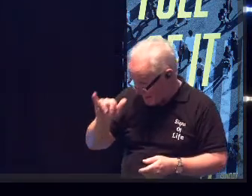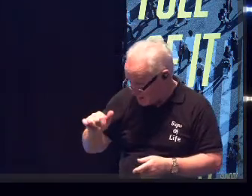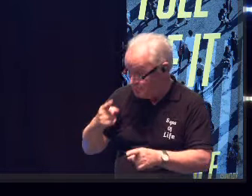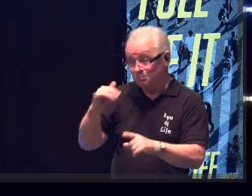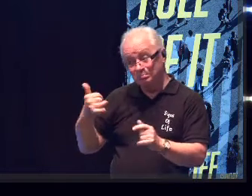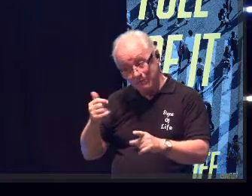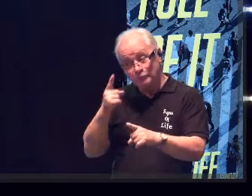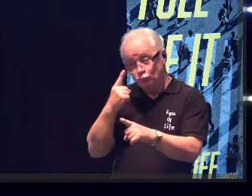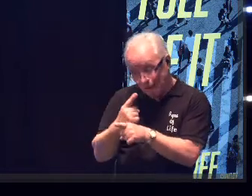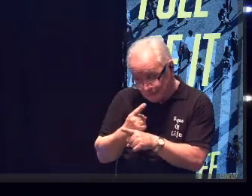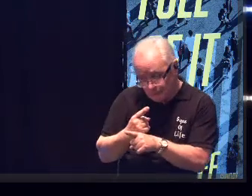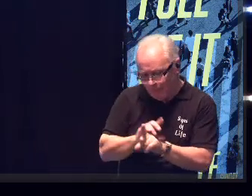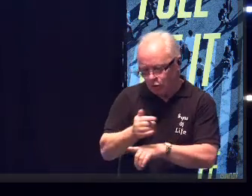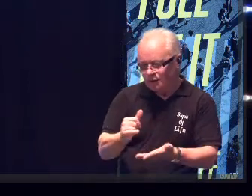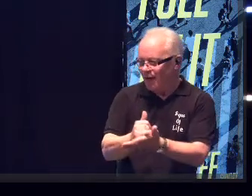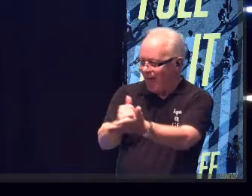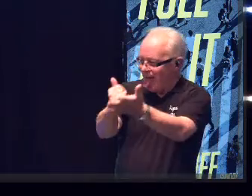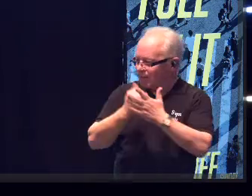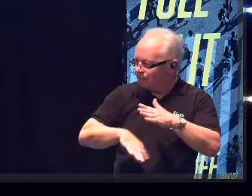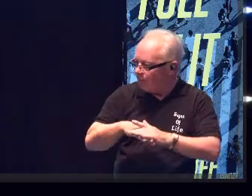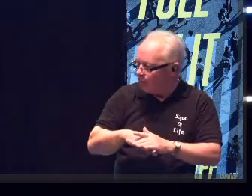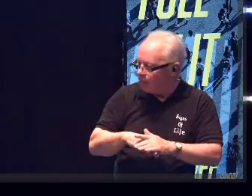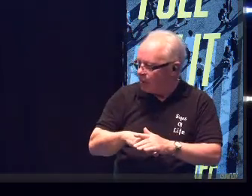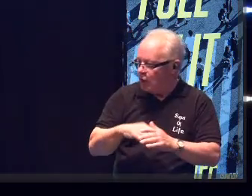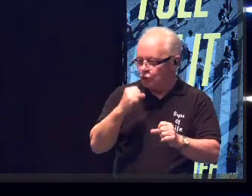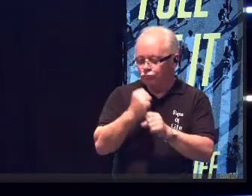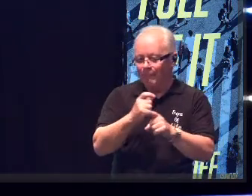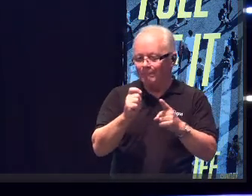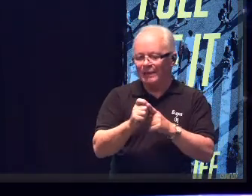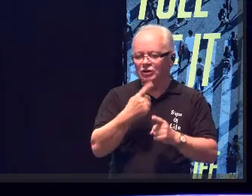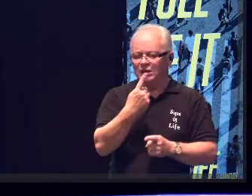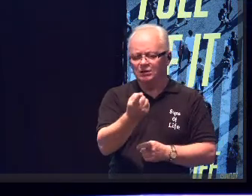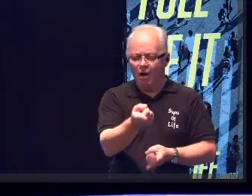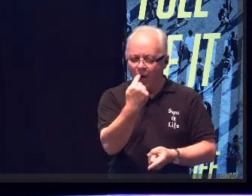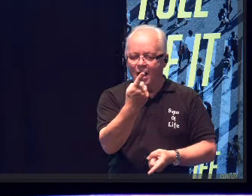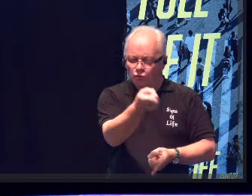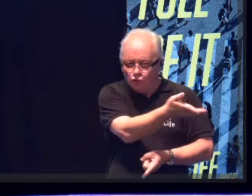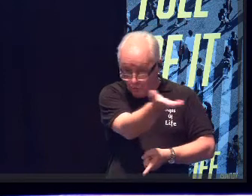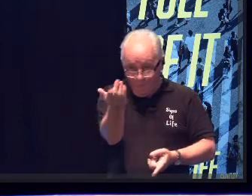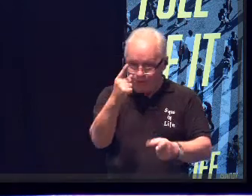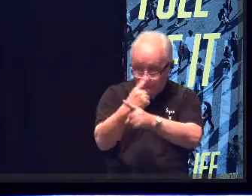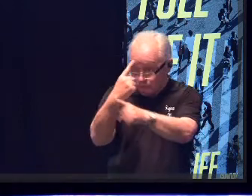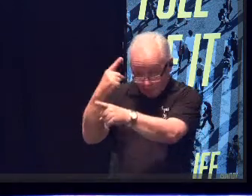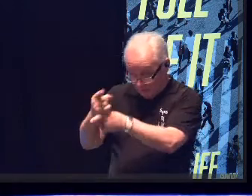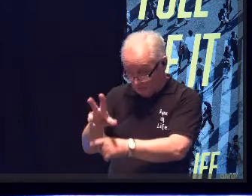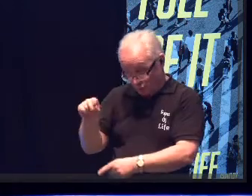Green pastures. God did not call us to be right. He called us to be